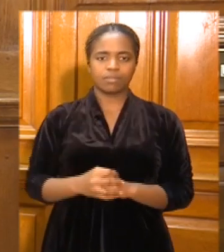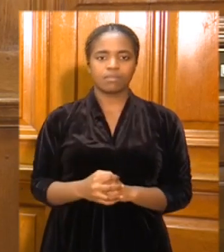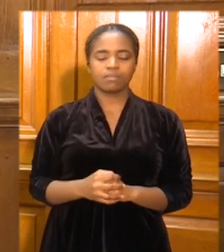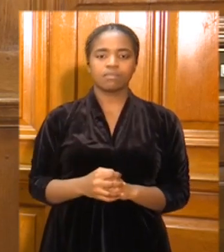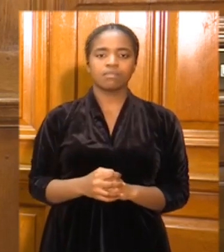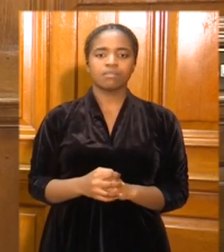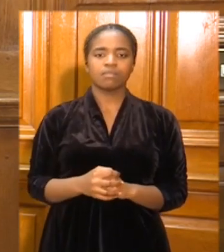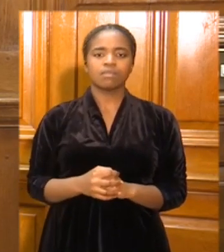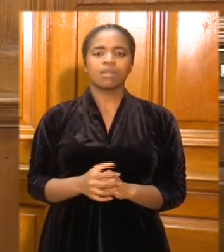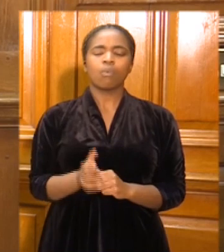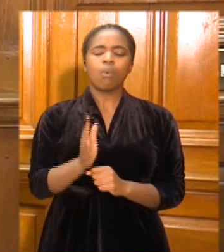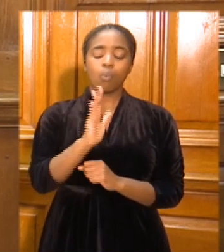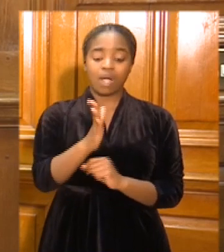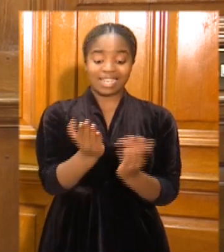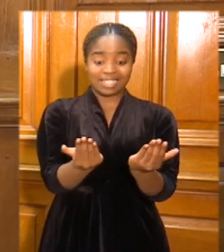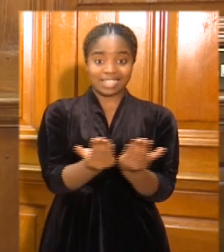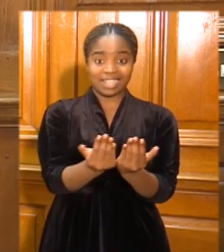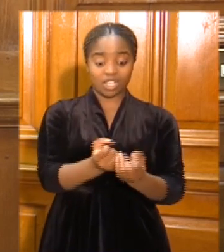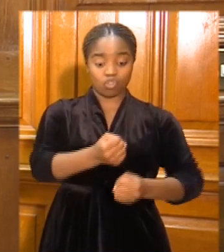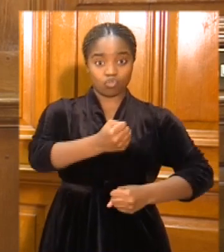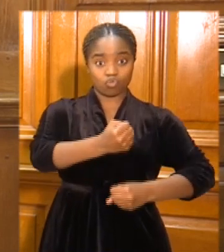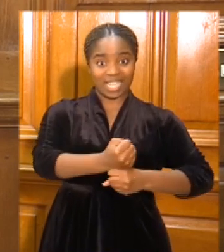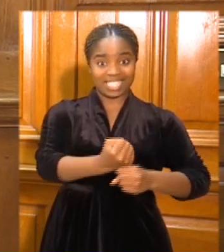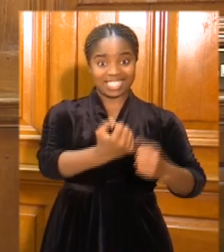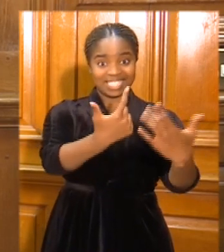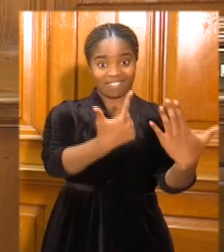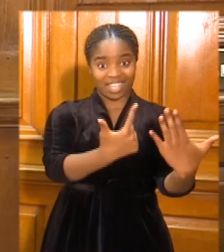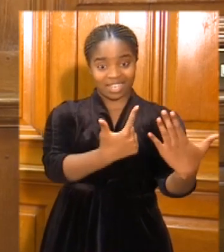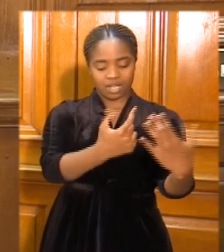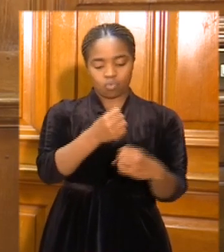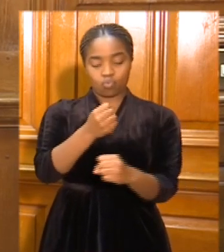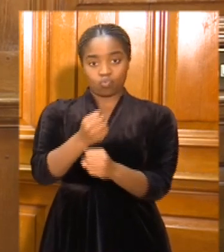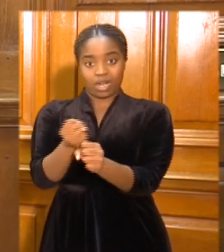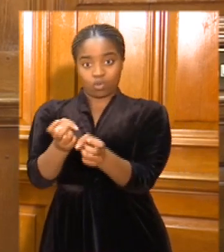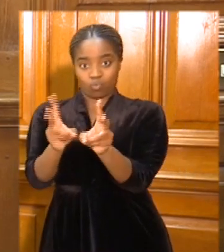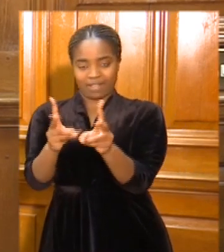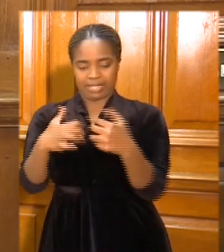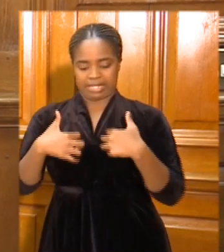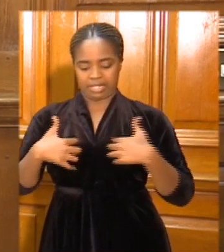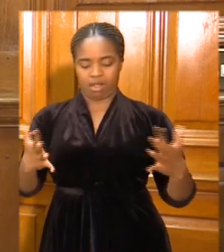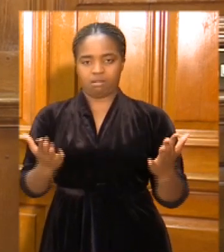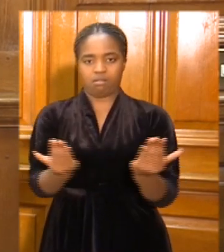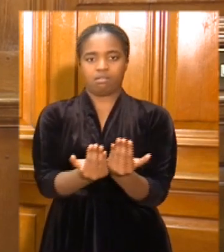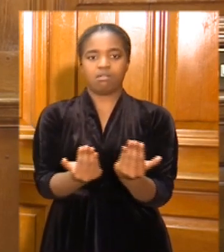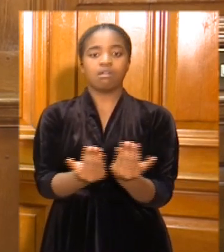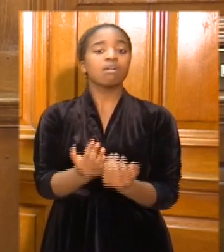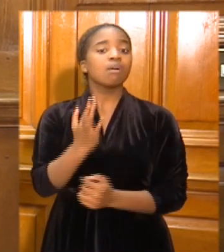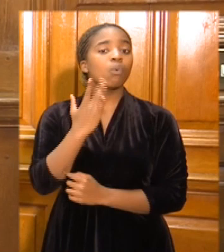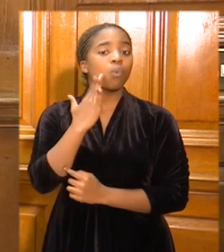be resuming classes for grades 7 and 12 learners from the 1st of